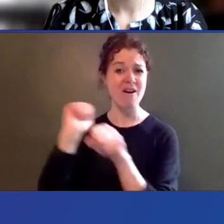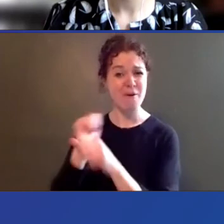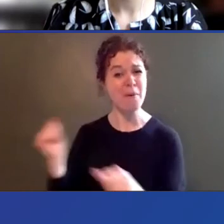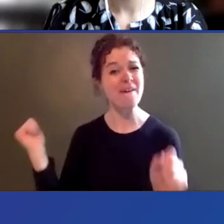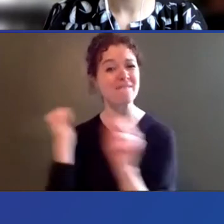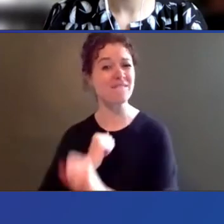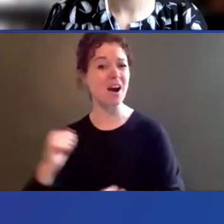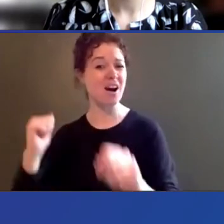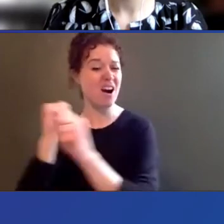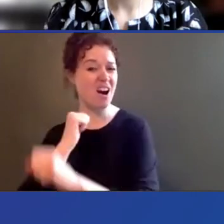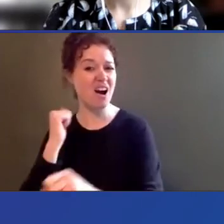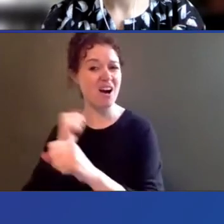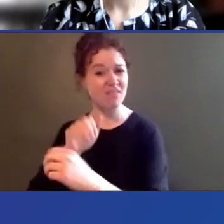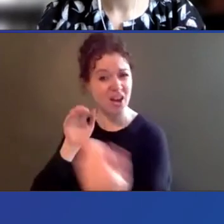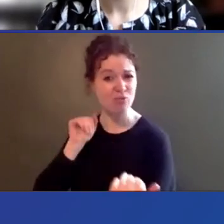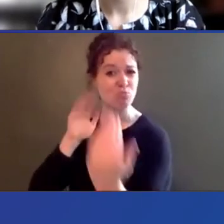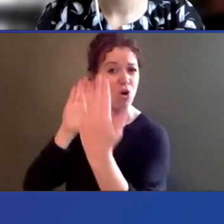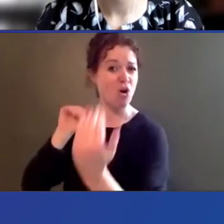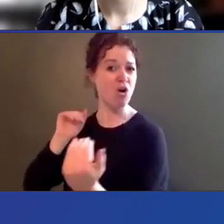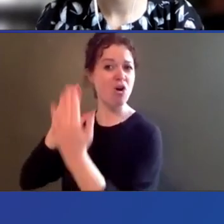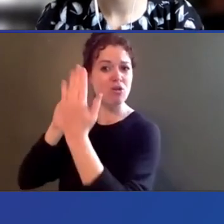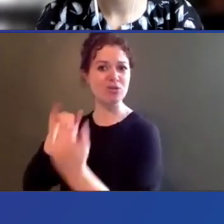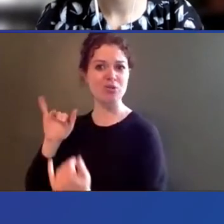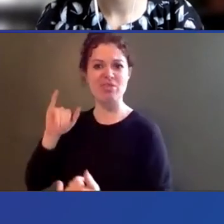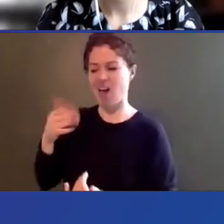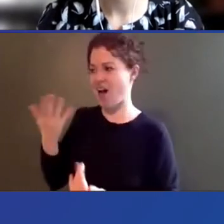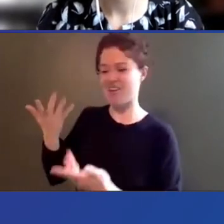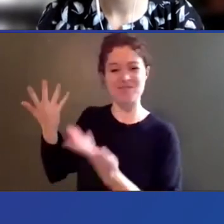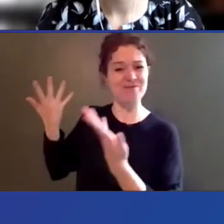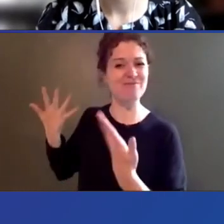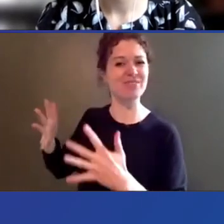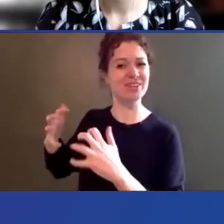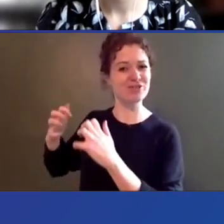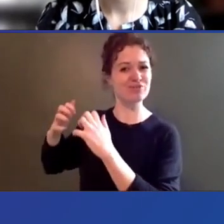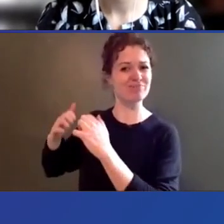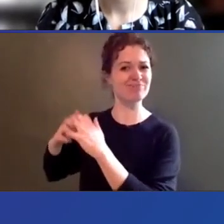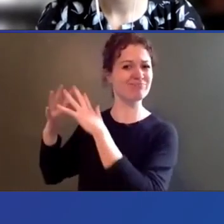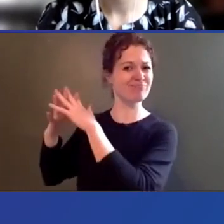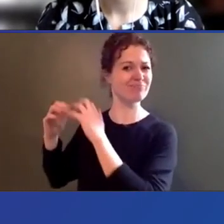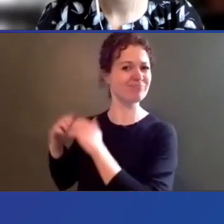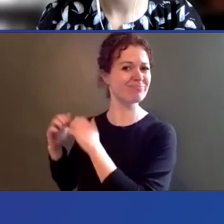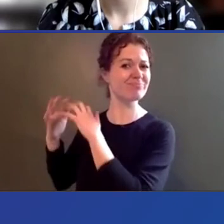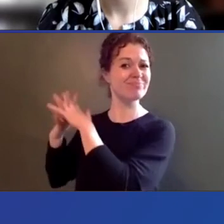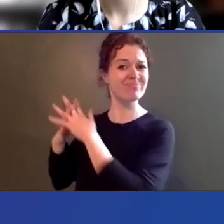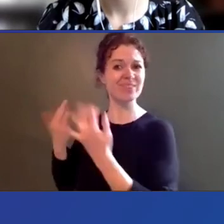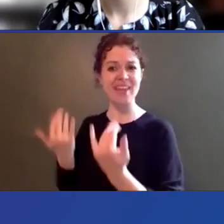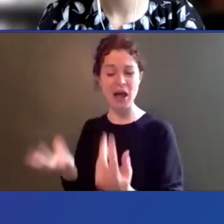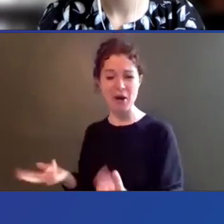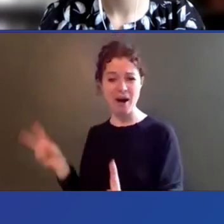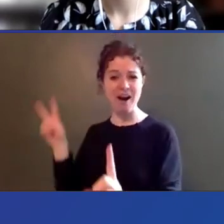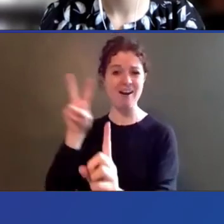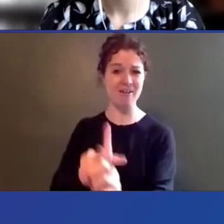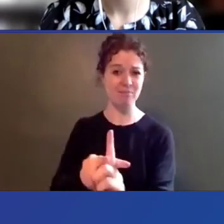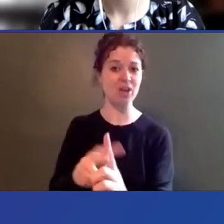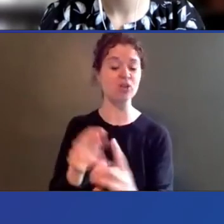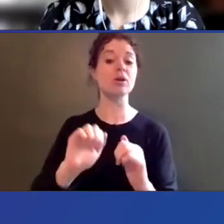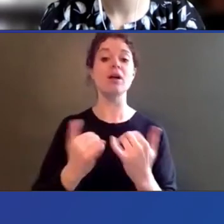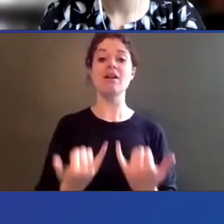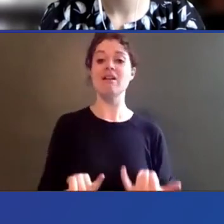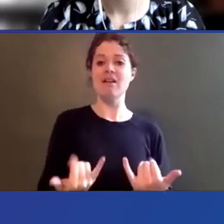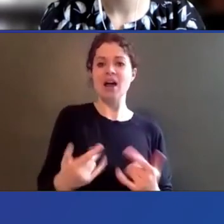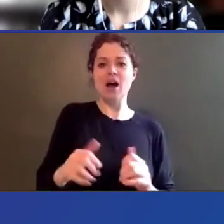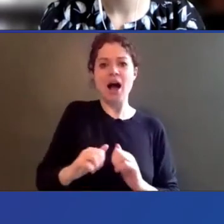communities the lessons that we just need to apply in a different way today. So I want to put a finer point on that the work has already been done. It's how are you going to get